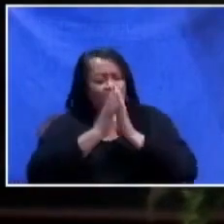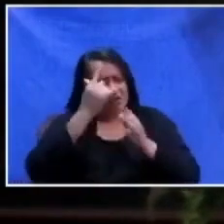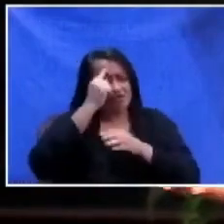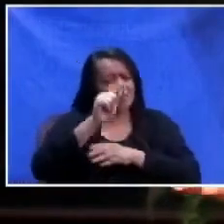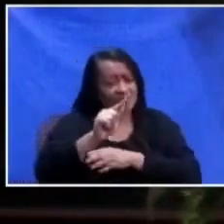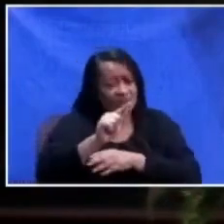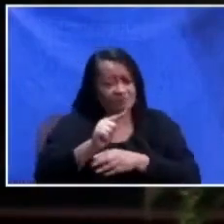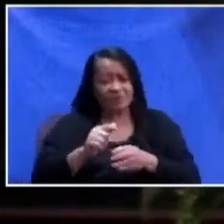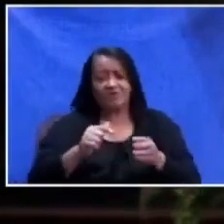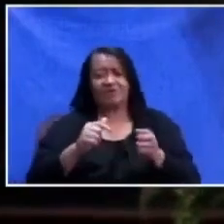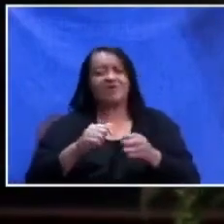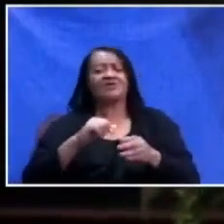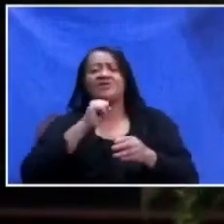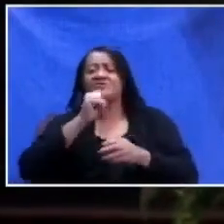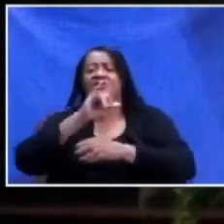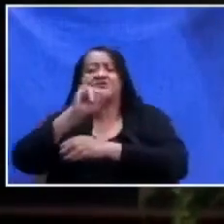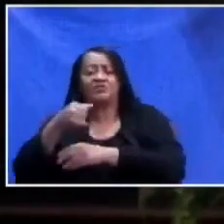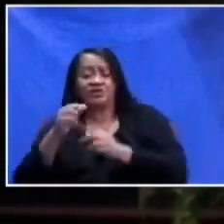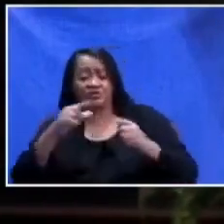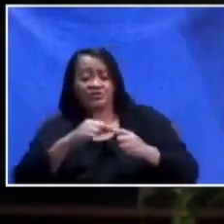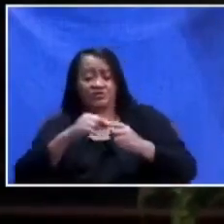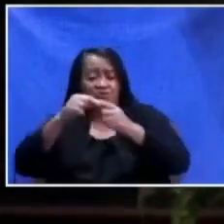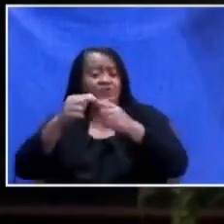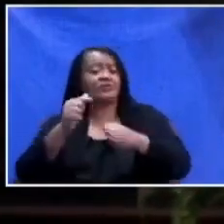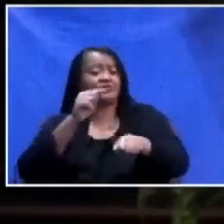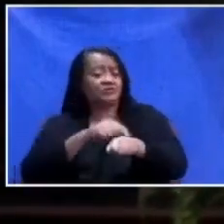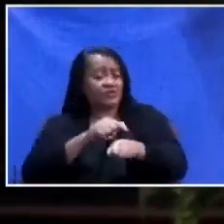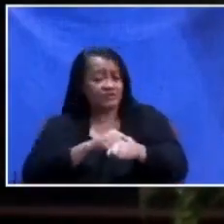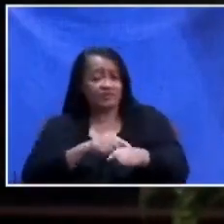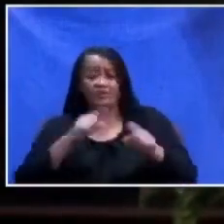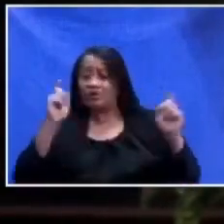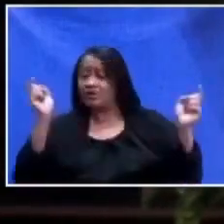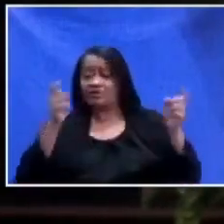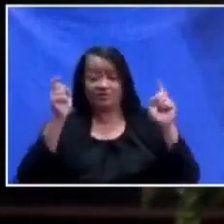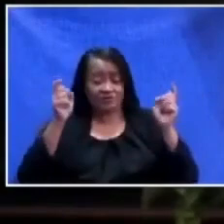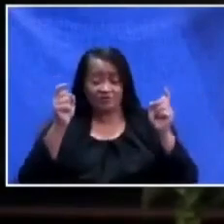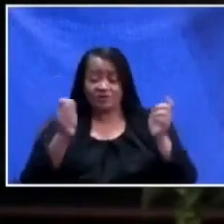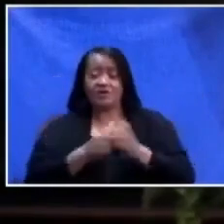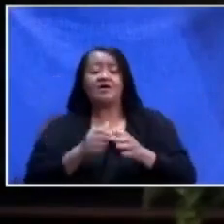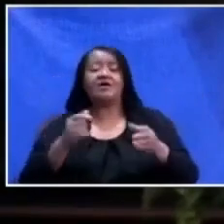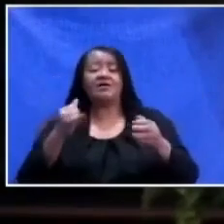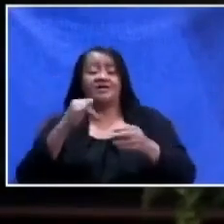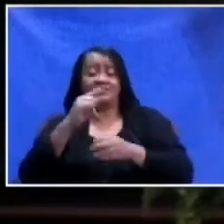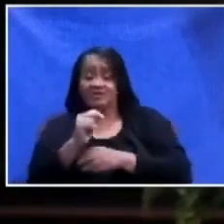it's an ongoing thing. It's not just a special occasion like the anniversary. It's